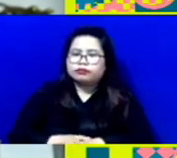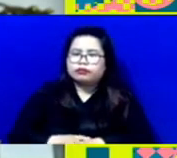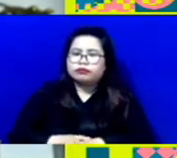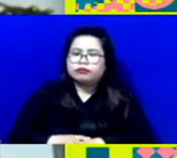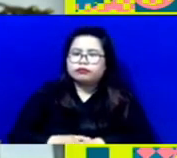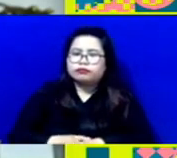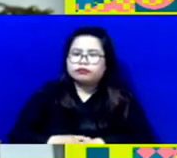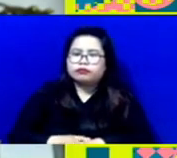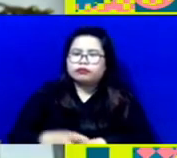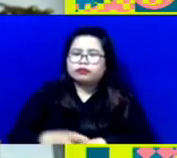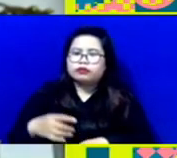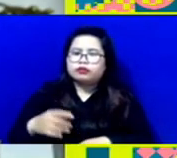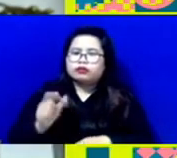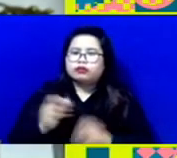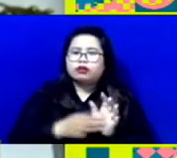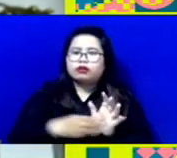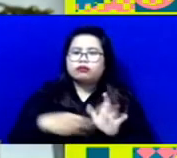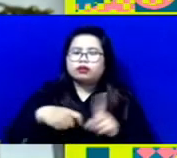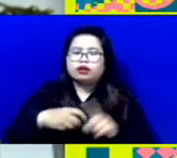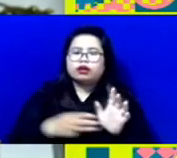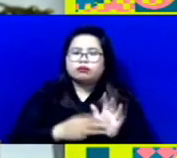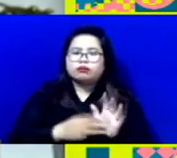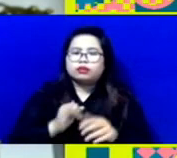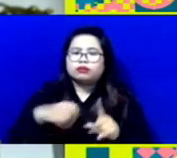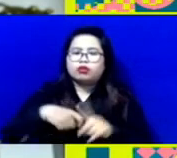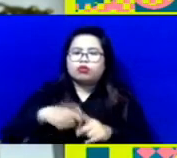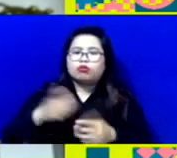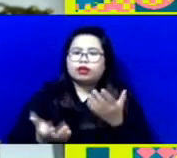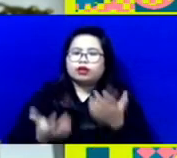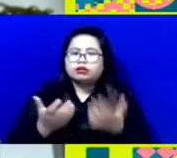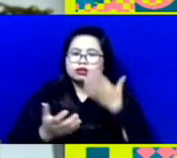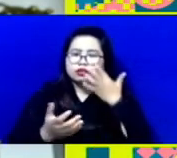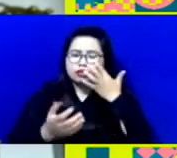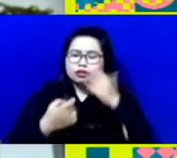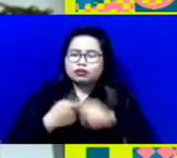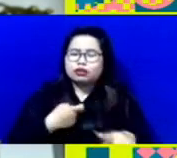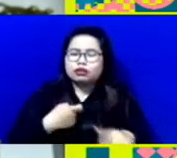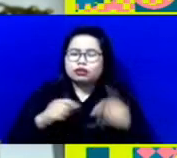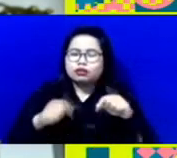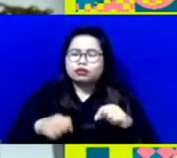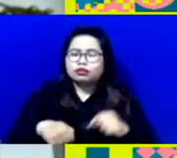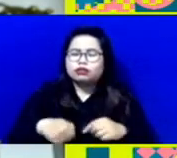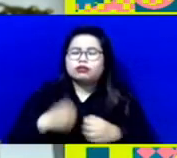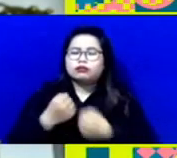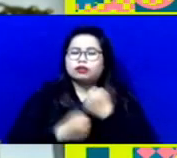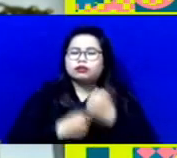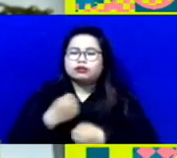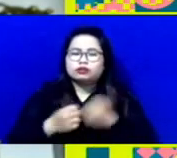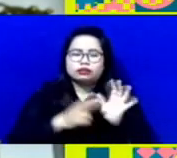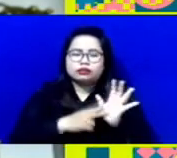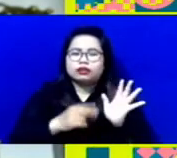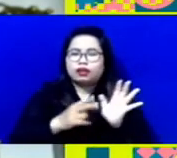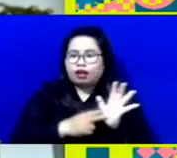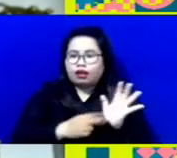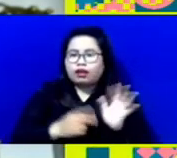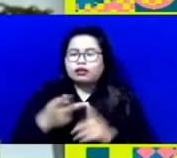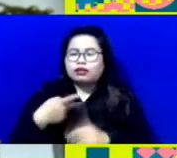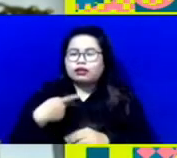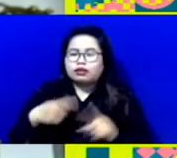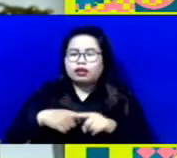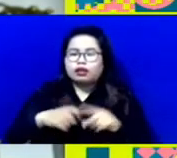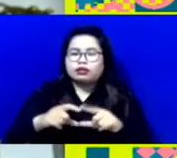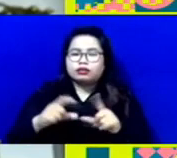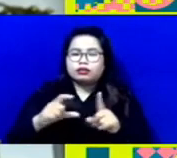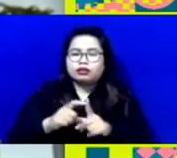ESG. Through implementing those four values, we at Kadin are convinced that the